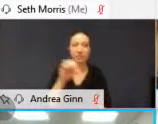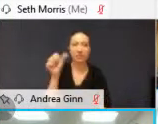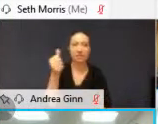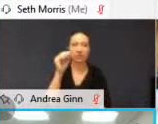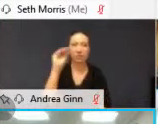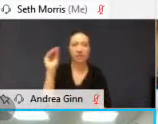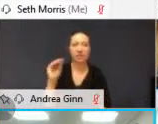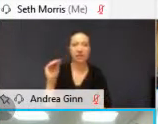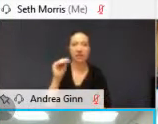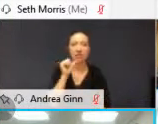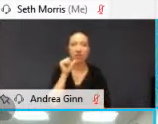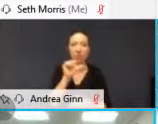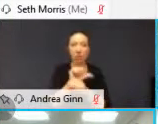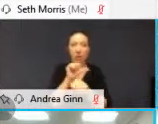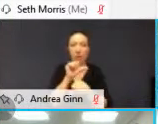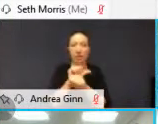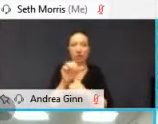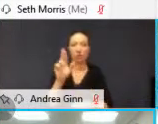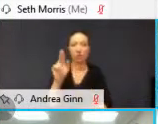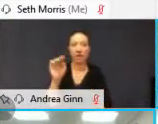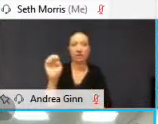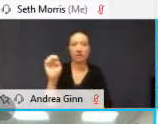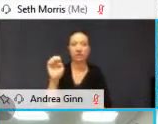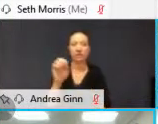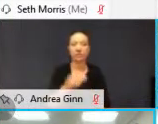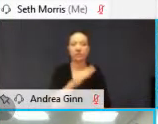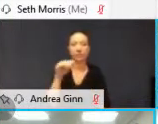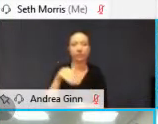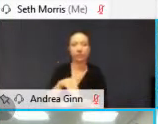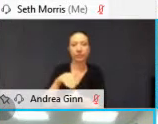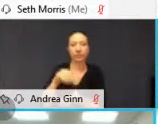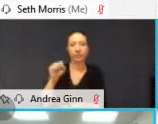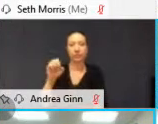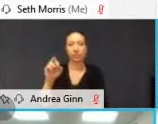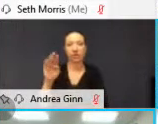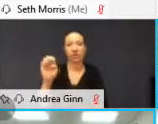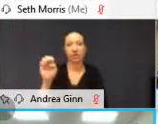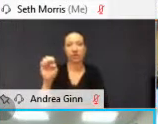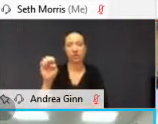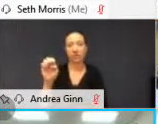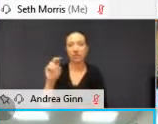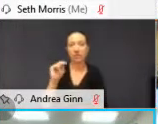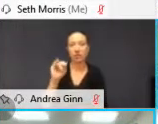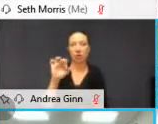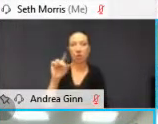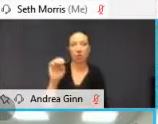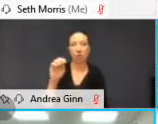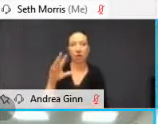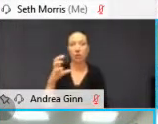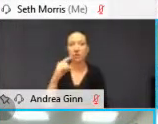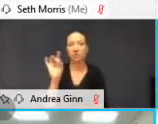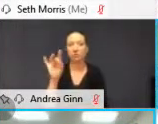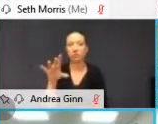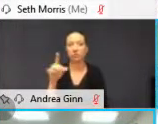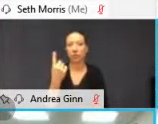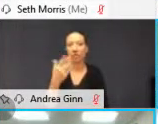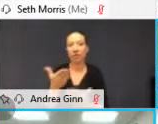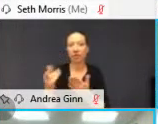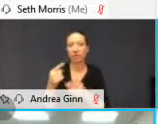Hey, Nicole. Yeah. I want to say one thing a different way than what you said it. Sure. But you have to go